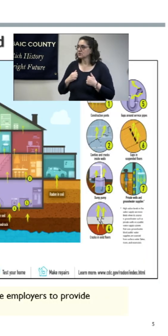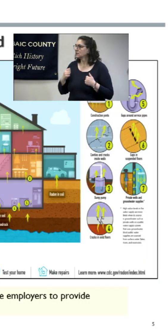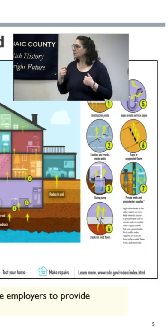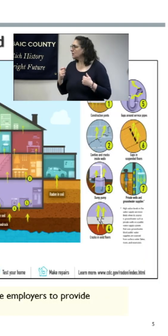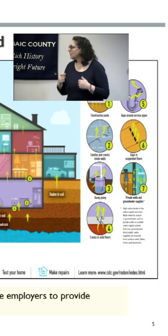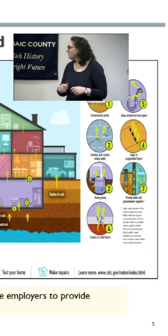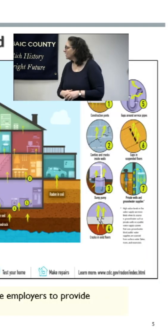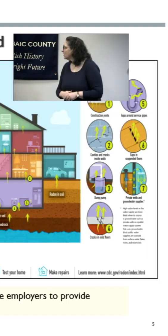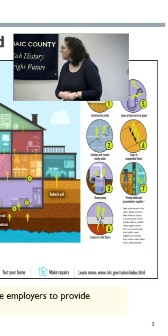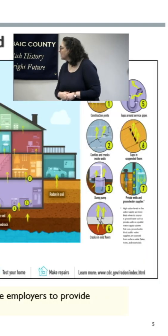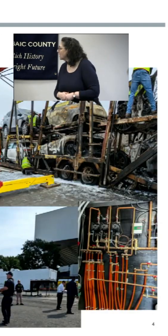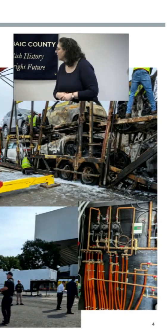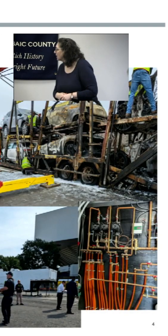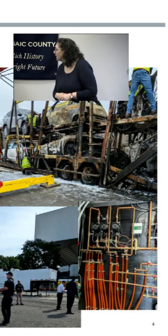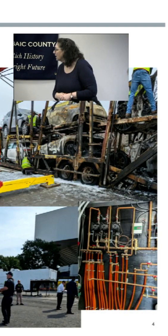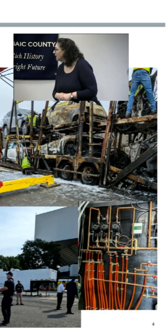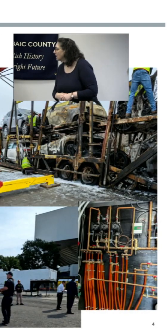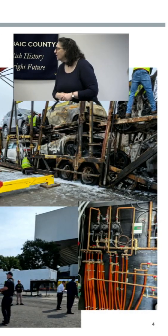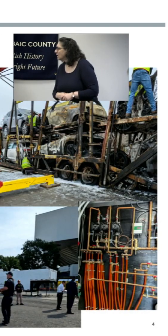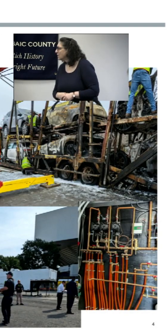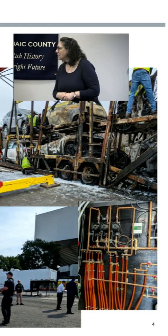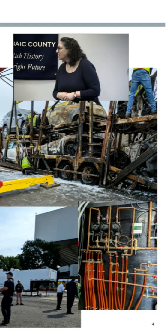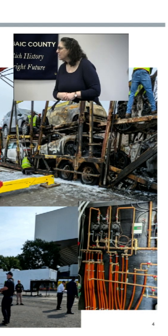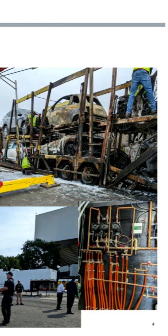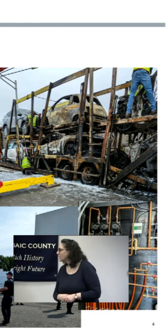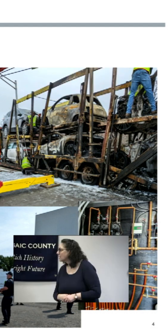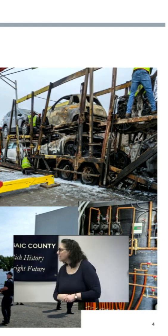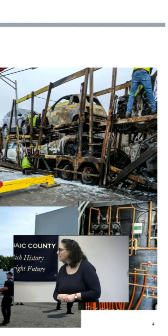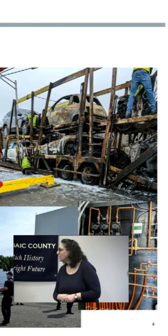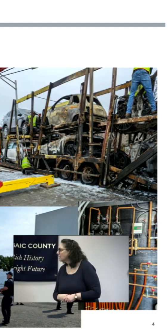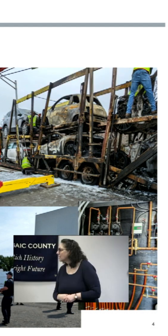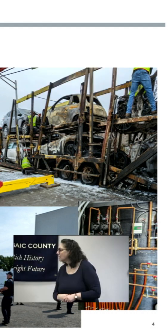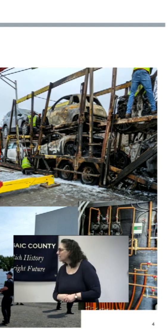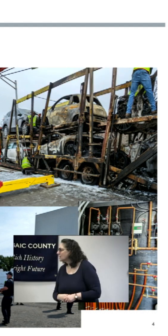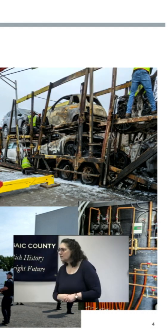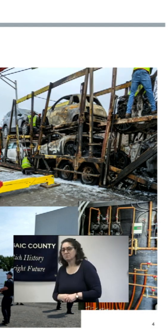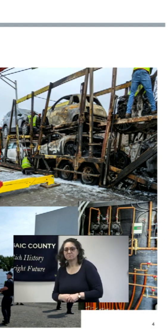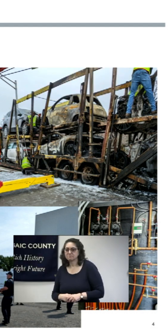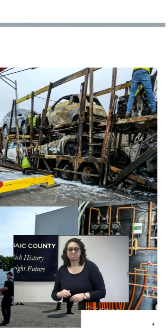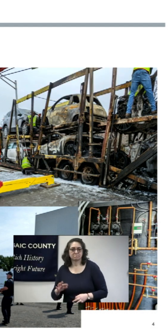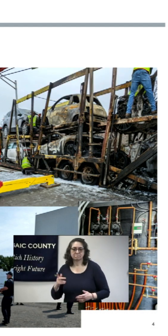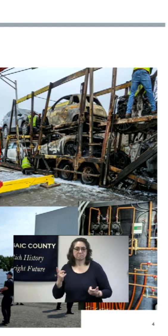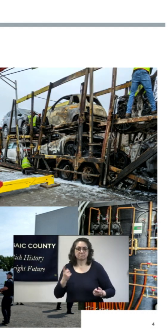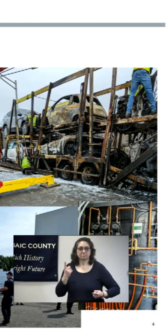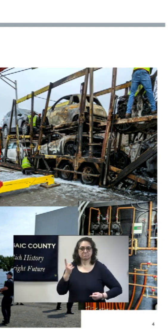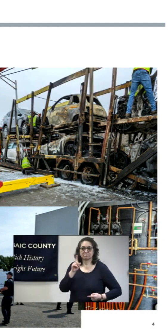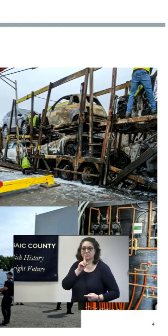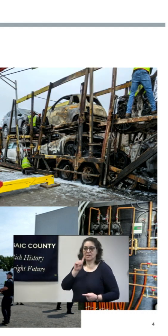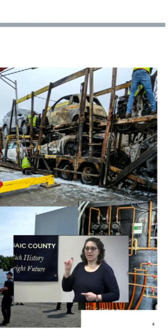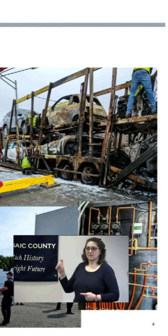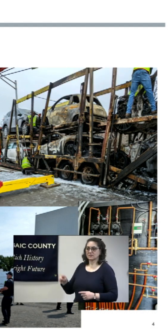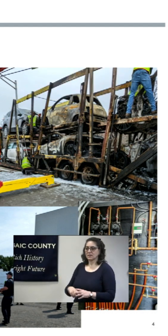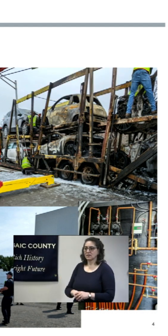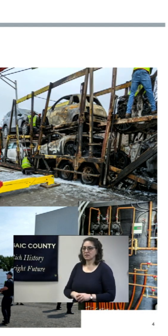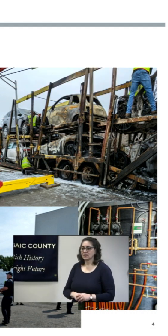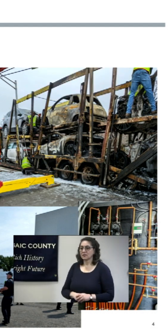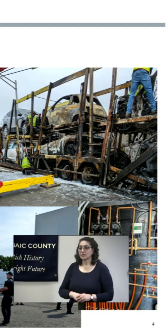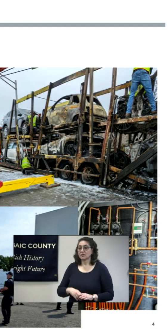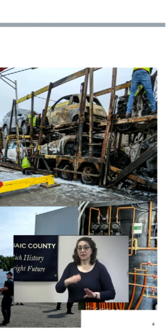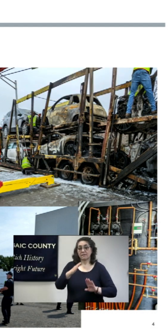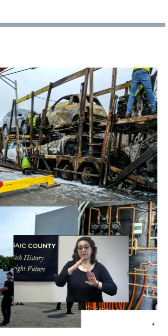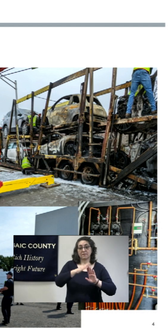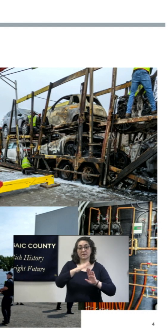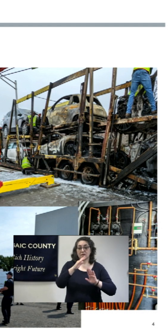pictures are from? Because they're pretty disturbing. What are they? Yes. Paul? Yeah, the top one was